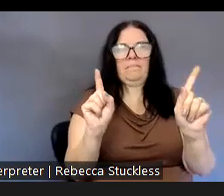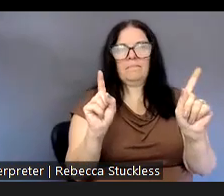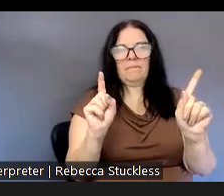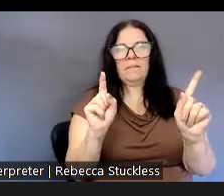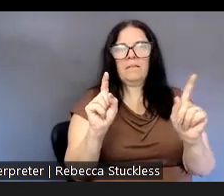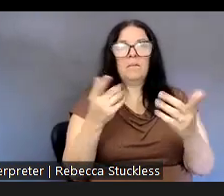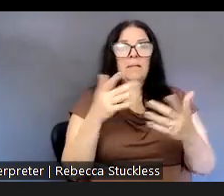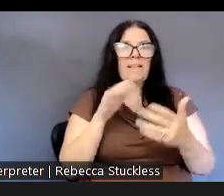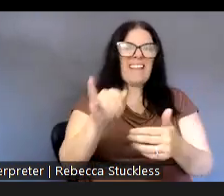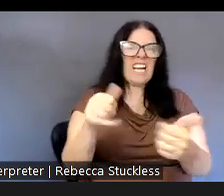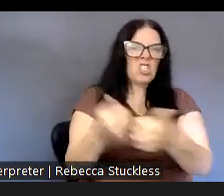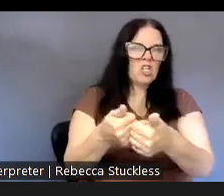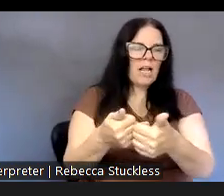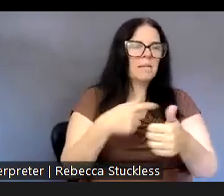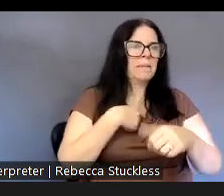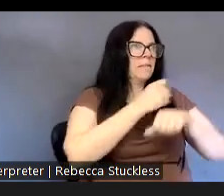difficult or challenging